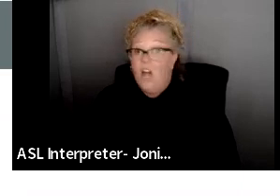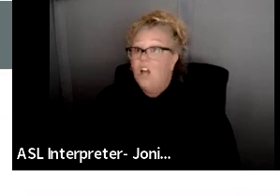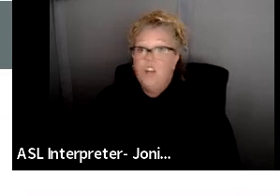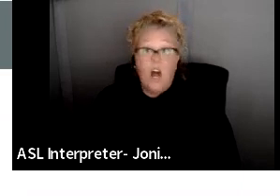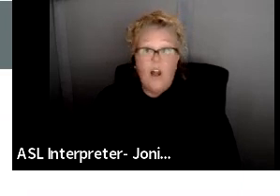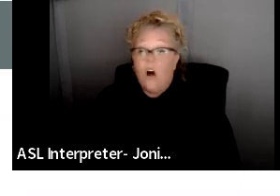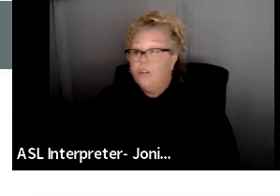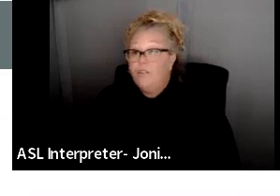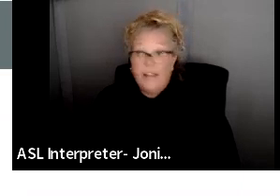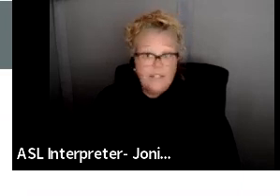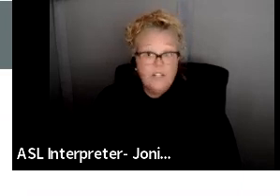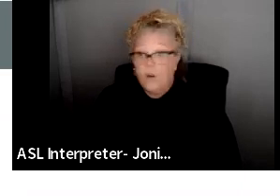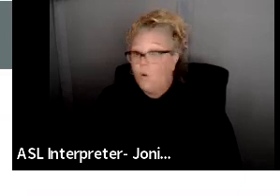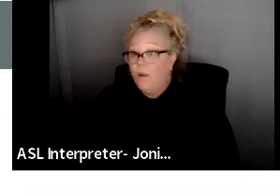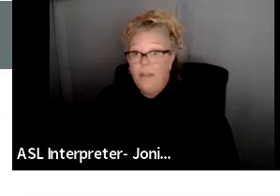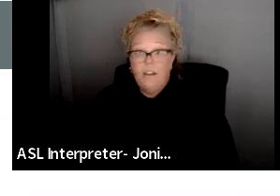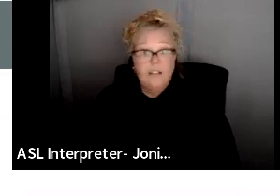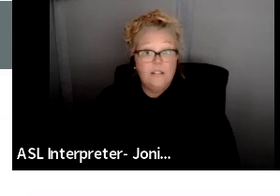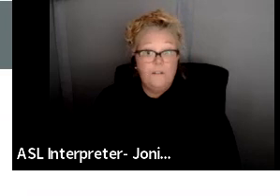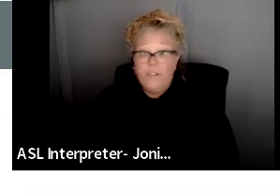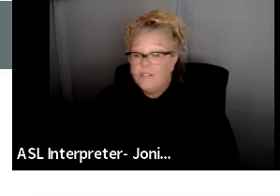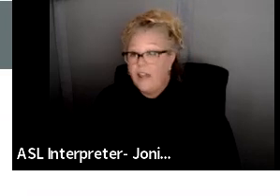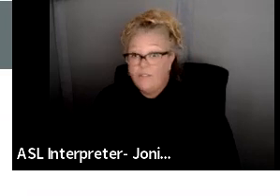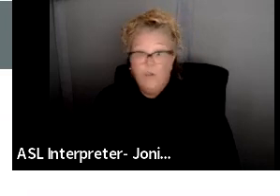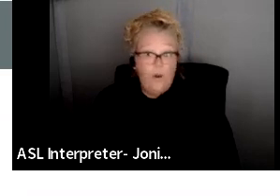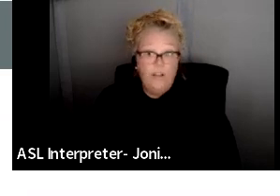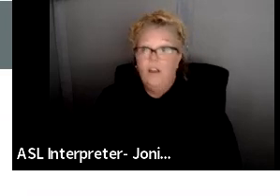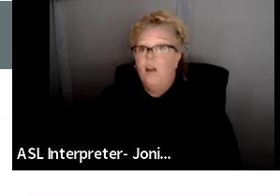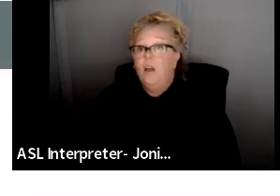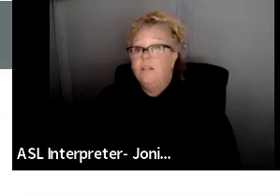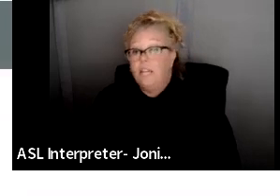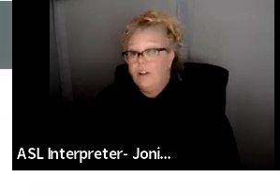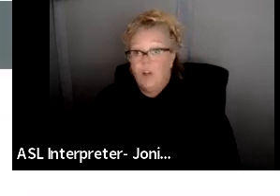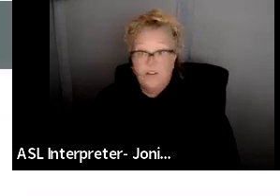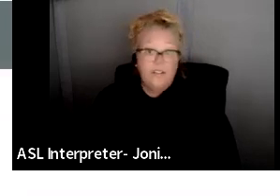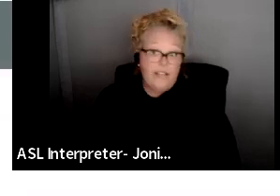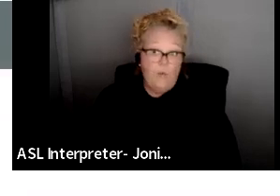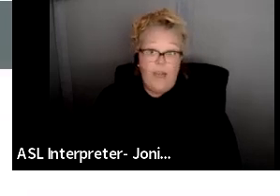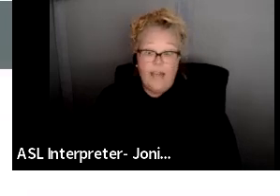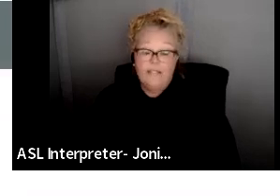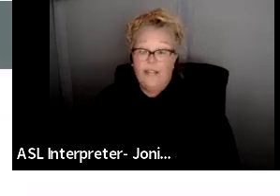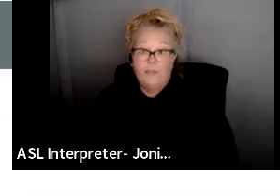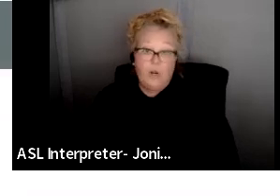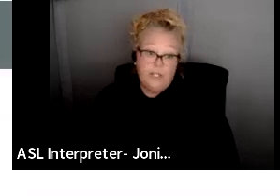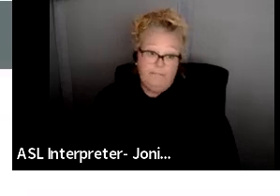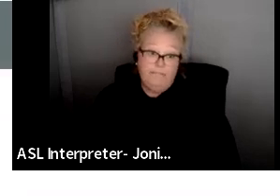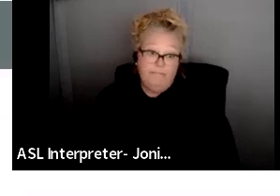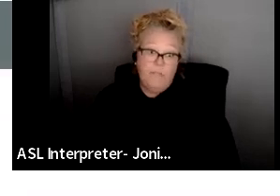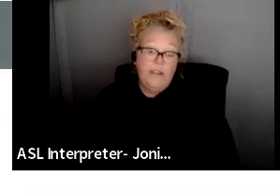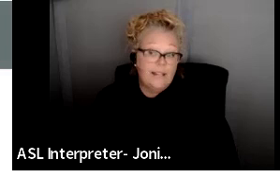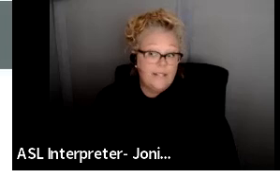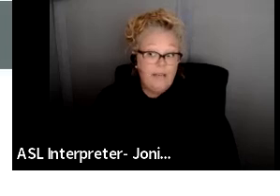said, not all devices or equipment fits everyone's hearing loss the same way as the next